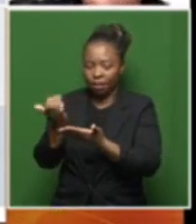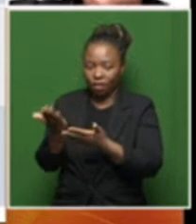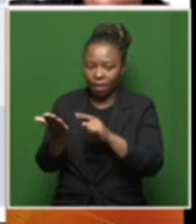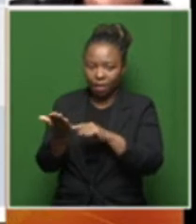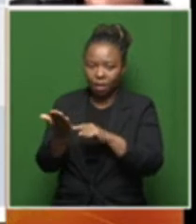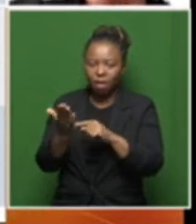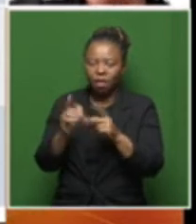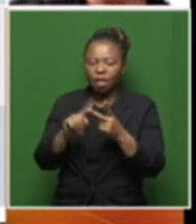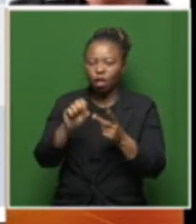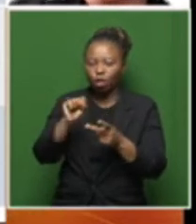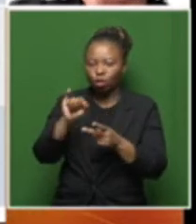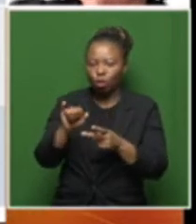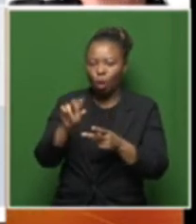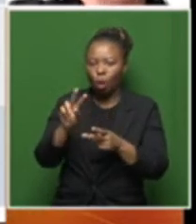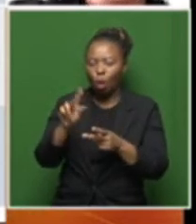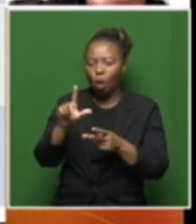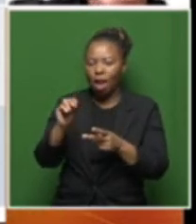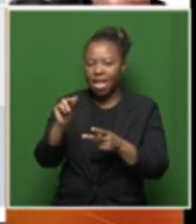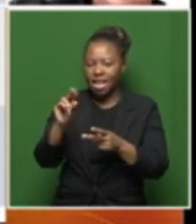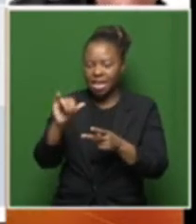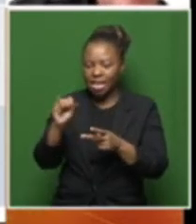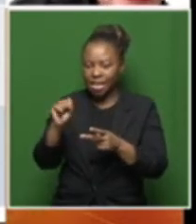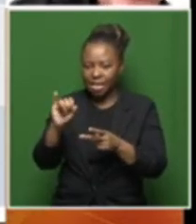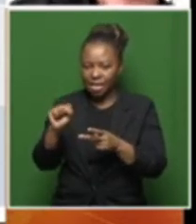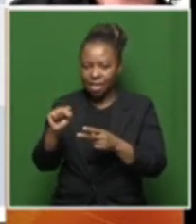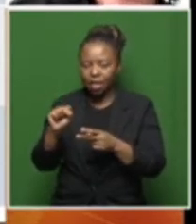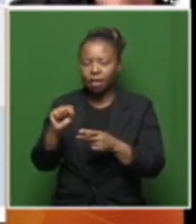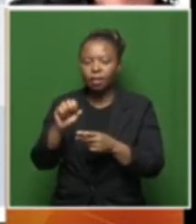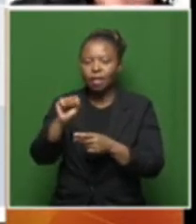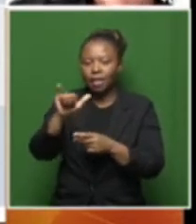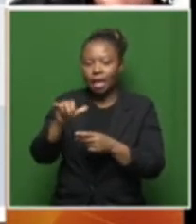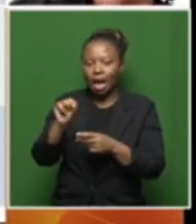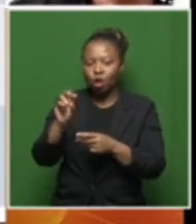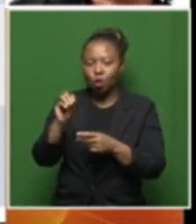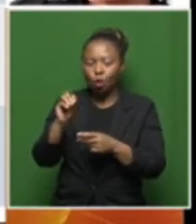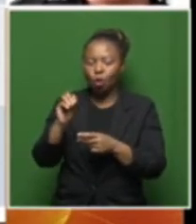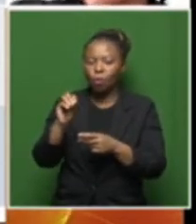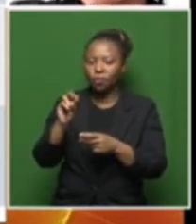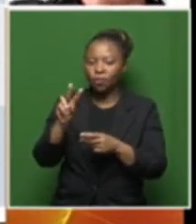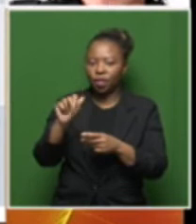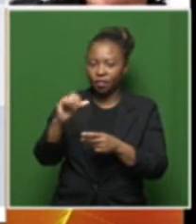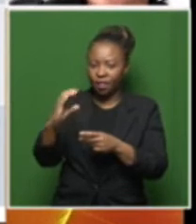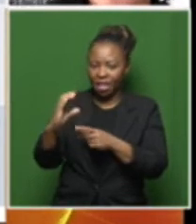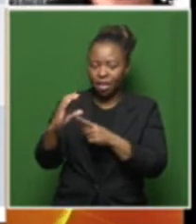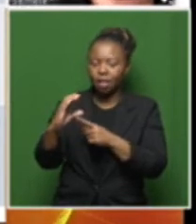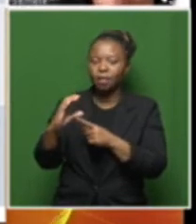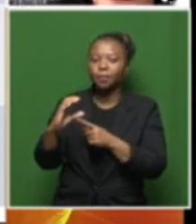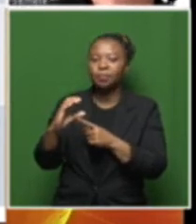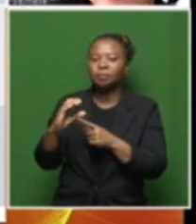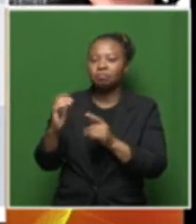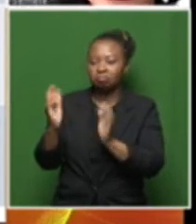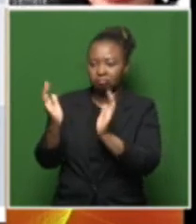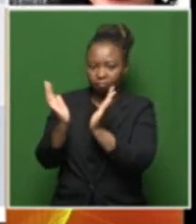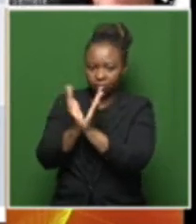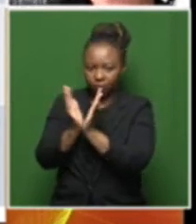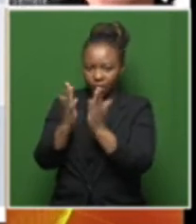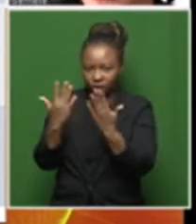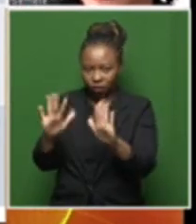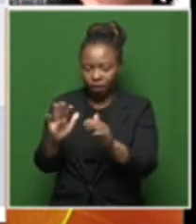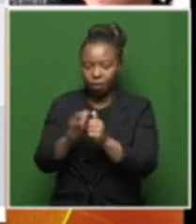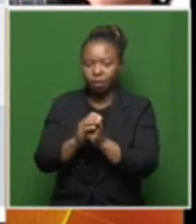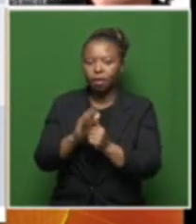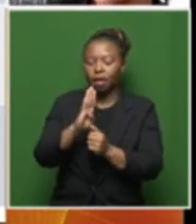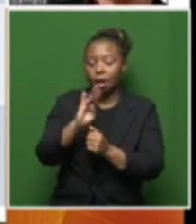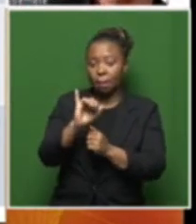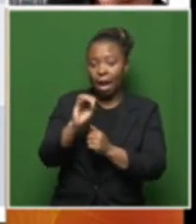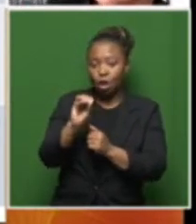called Solace for CoronaVac. This is the Sinovac vaccine. We also met with Bharat